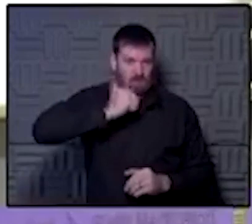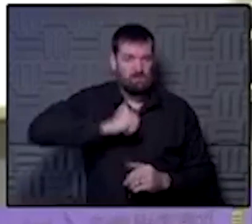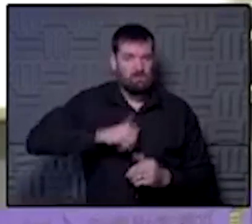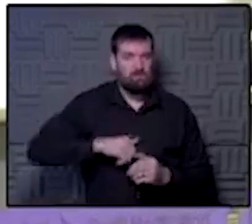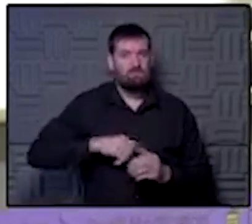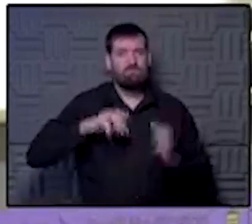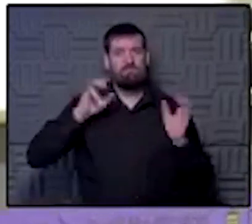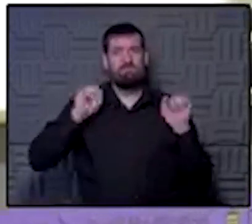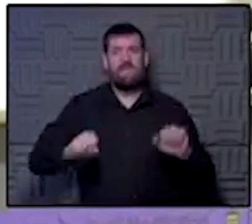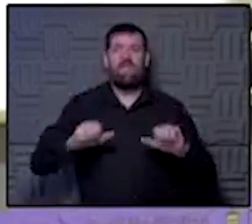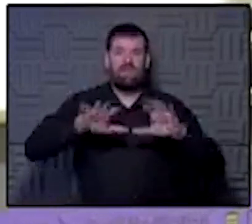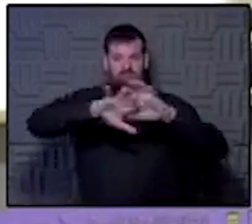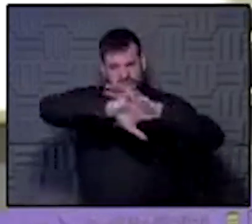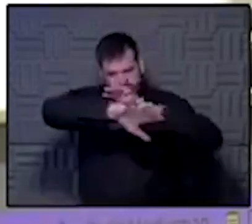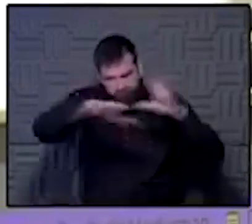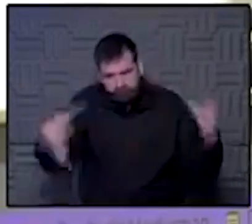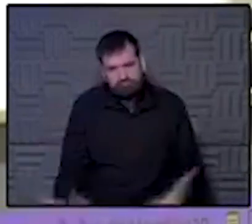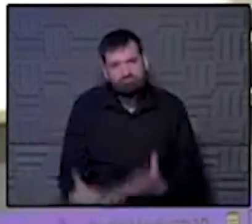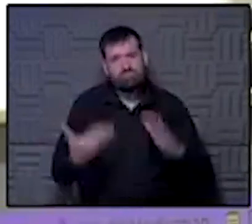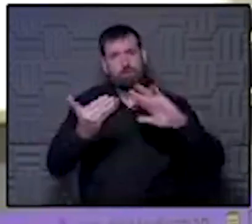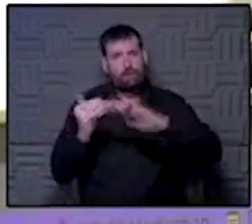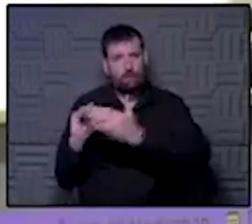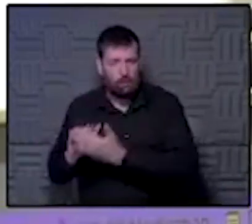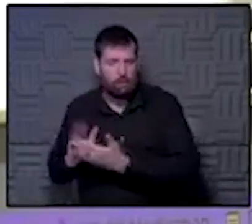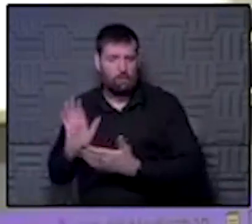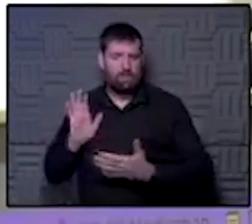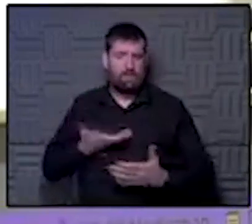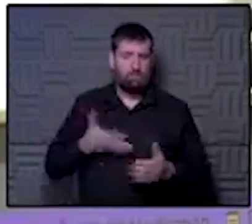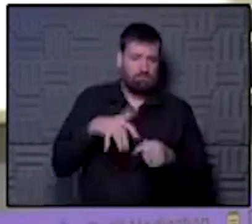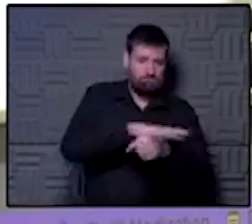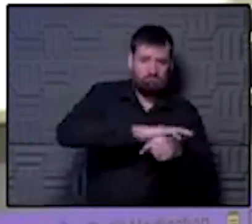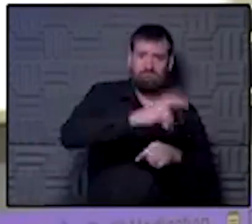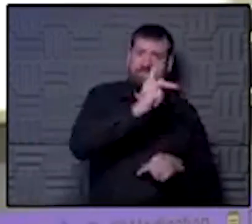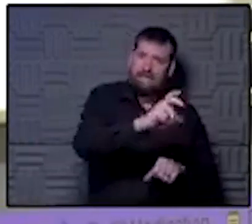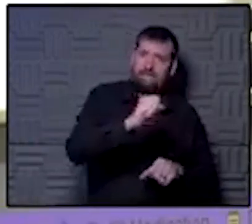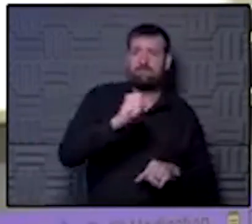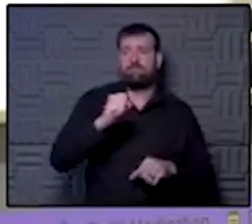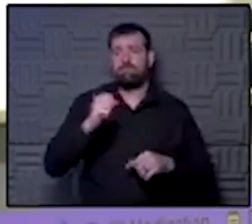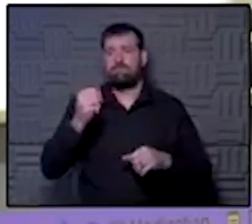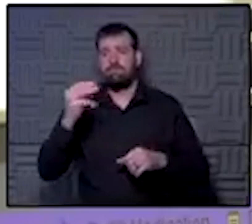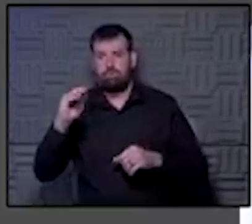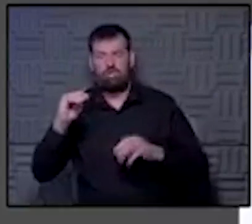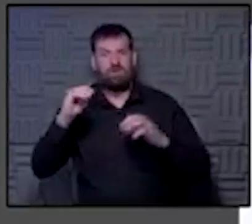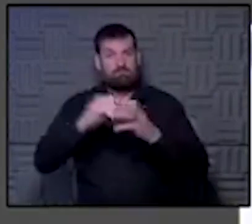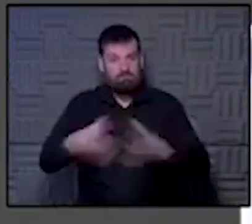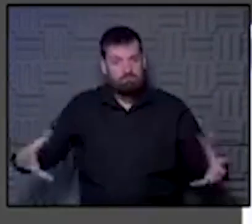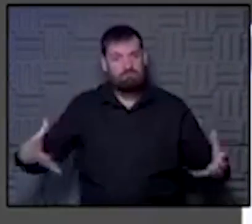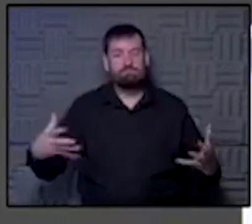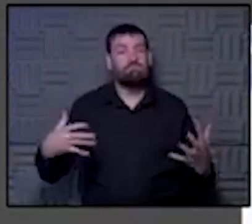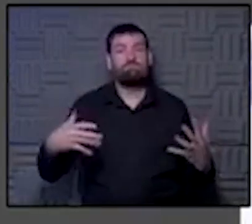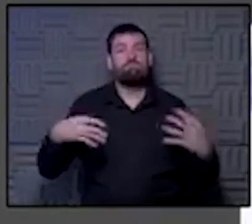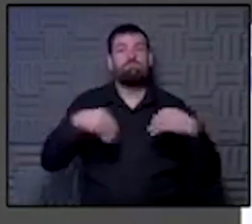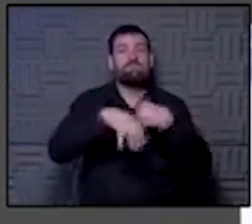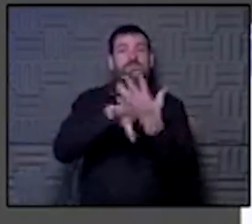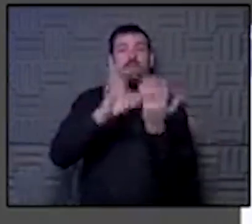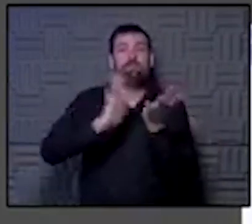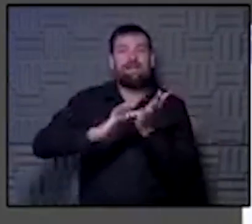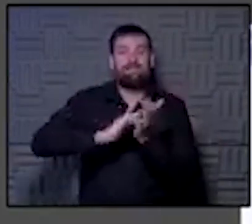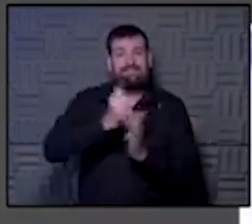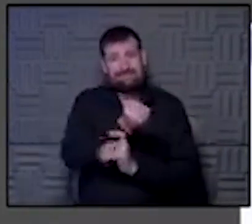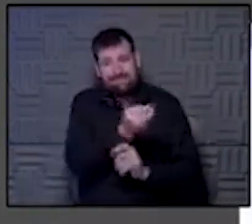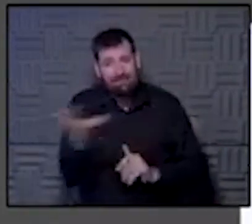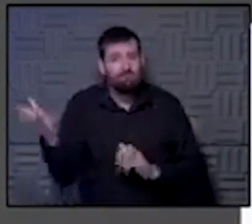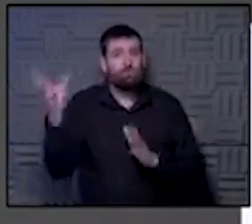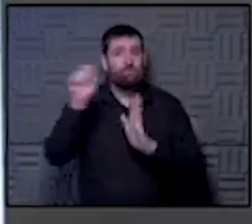the entire community of our region and our, Kansas, Missouri, bigger than that. We've done telemedicine in multiple